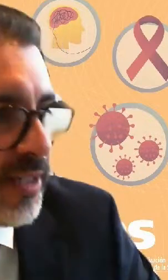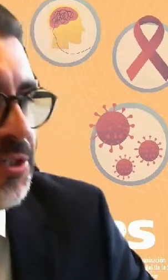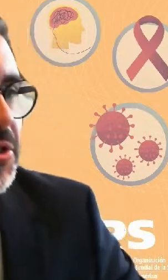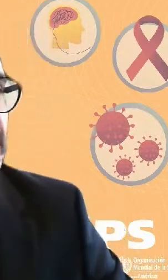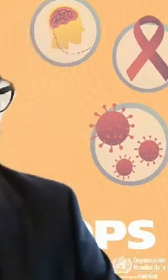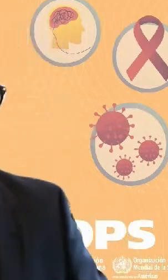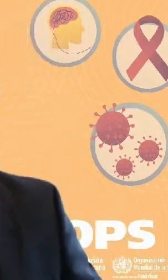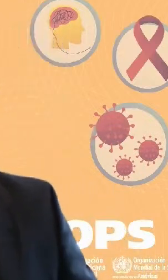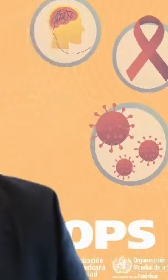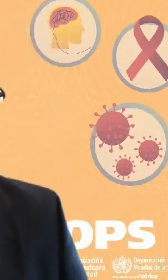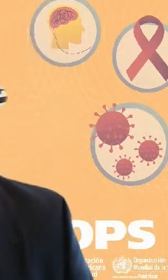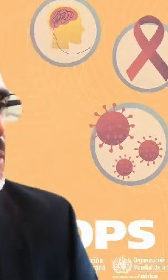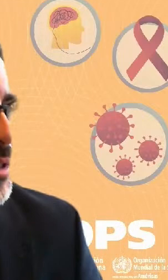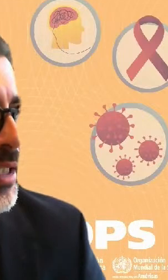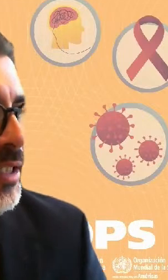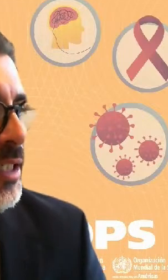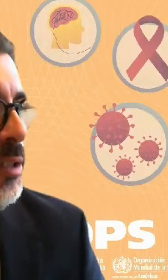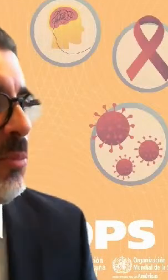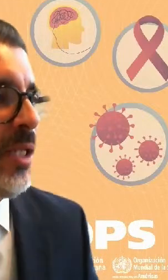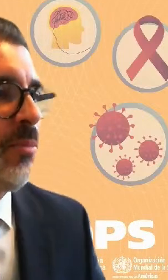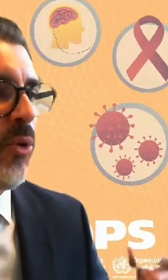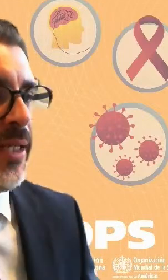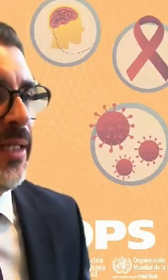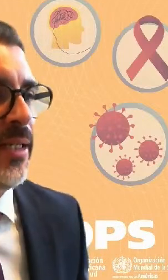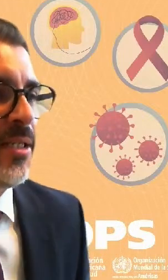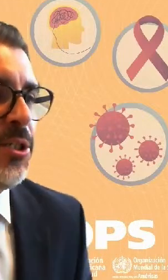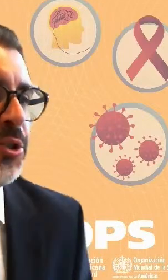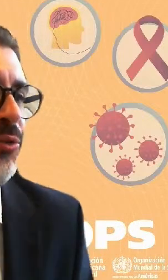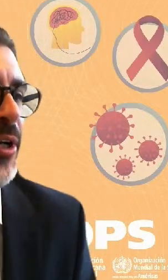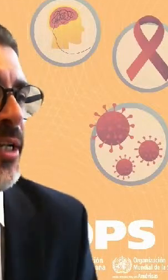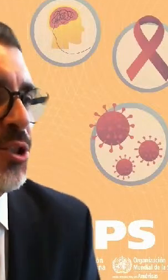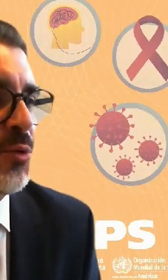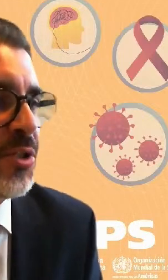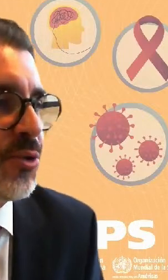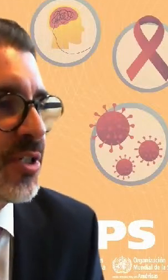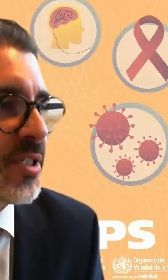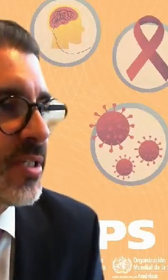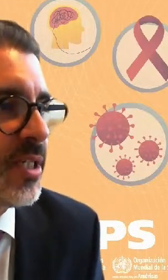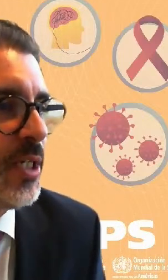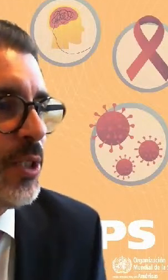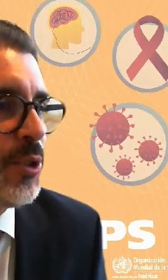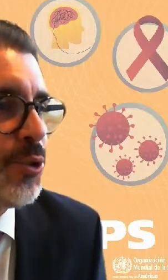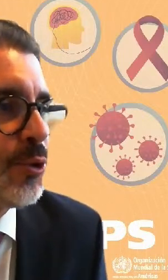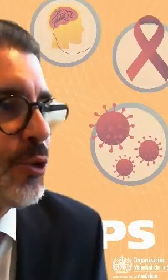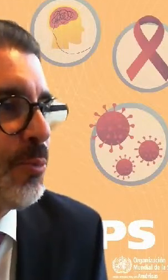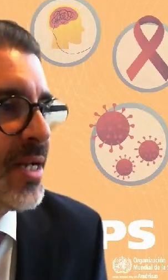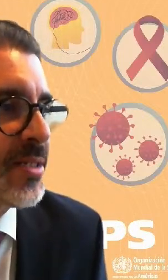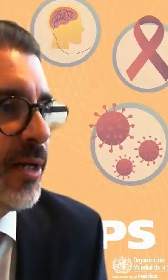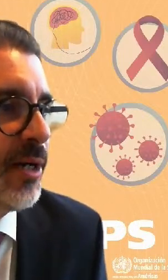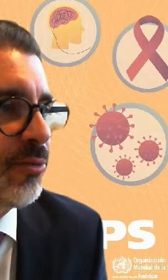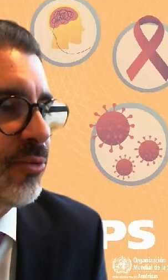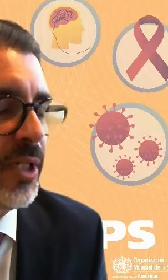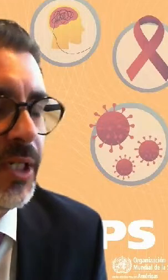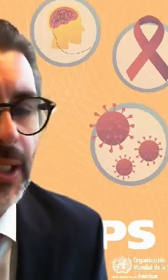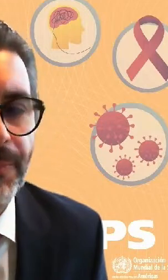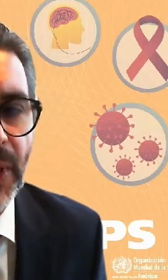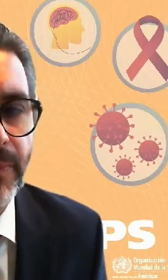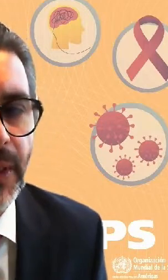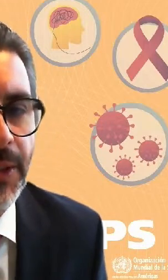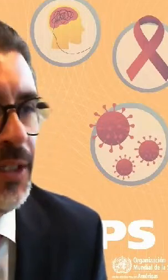main challenges you have encountered in bringing additional financial resources to mental